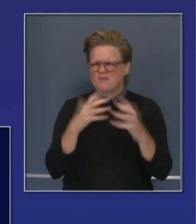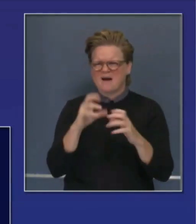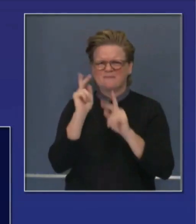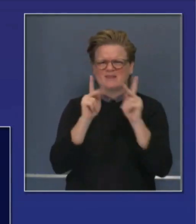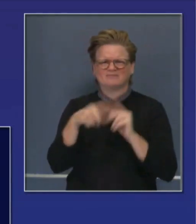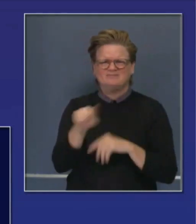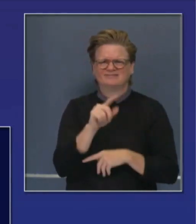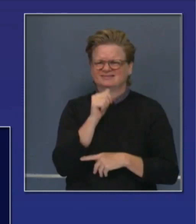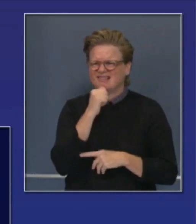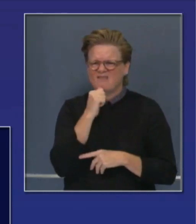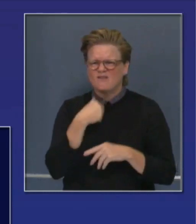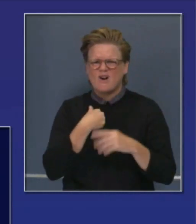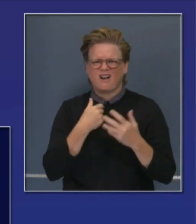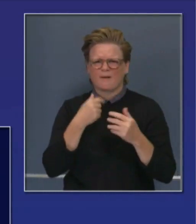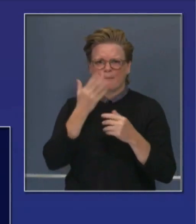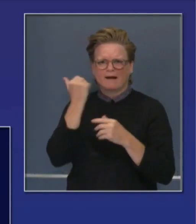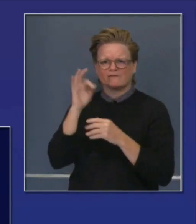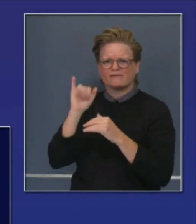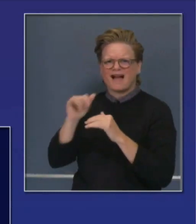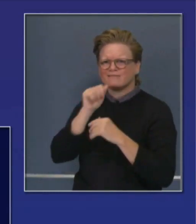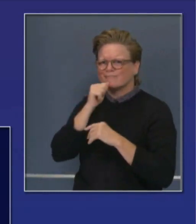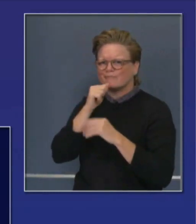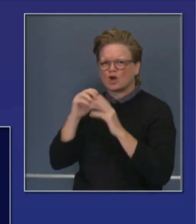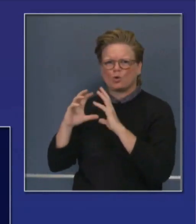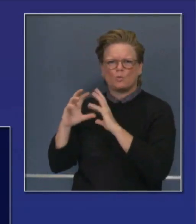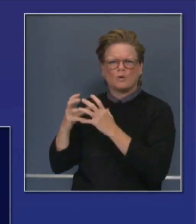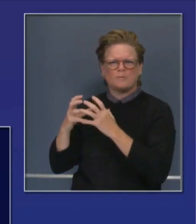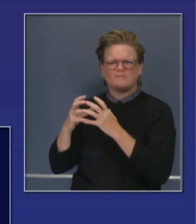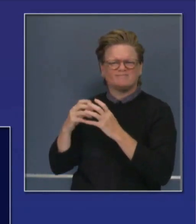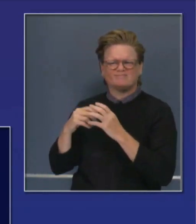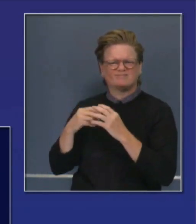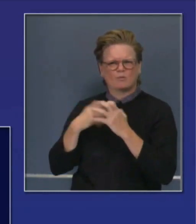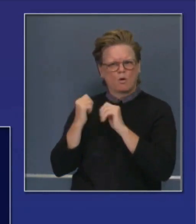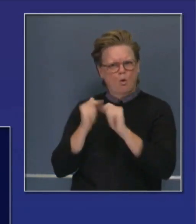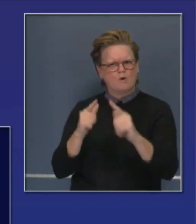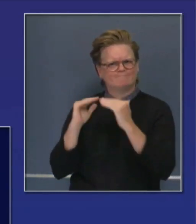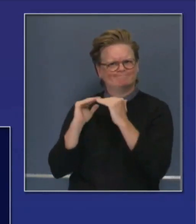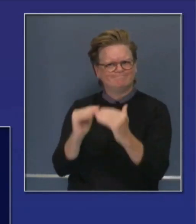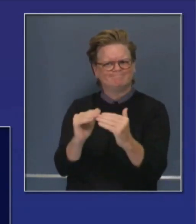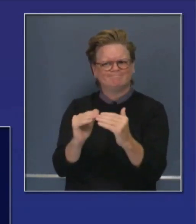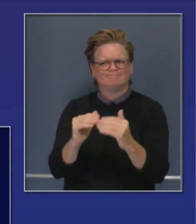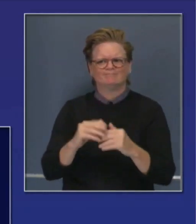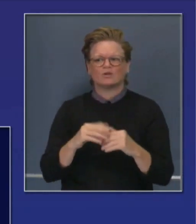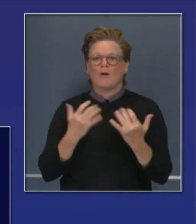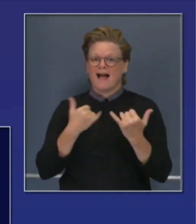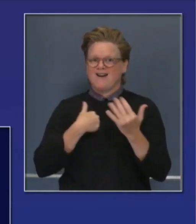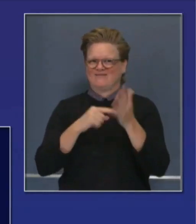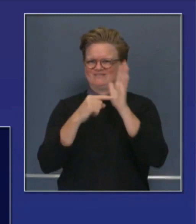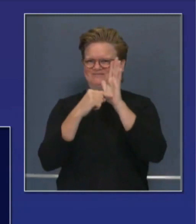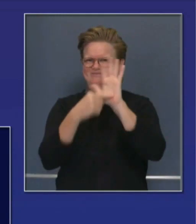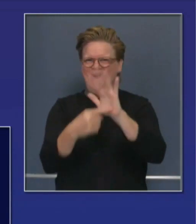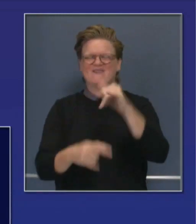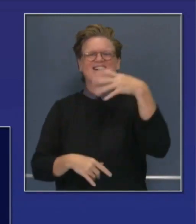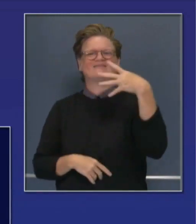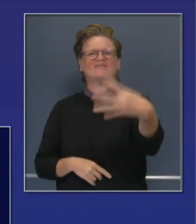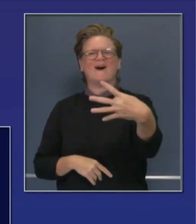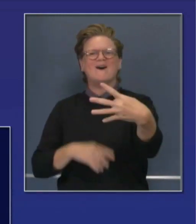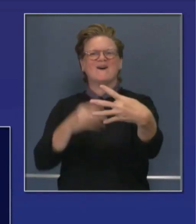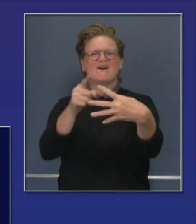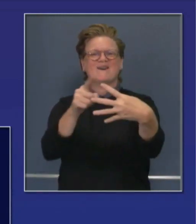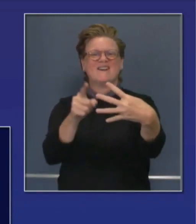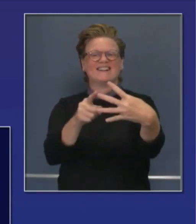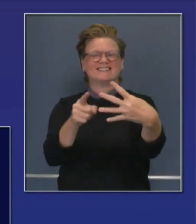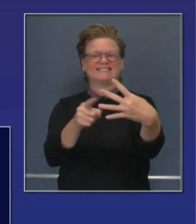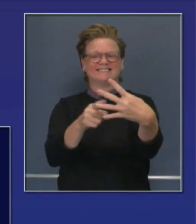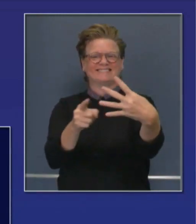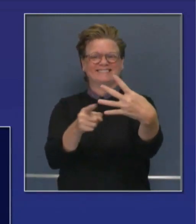infection rates. Businesses will be allowed to add more customers or open more services as their county moves into lower